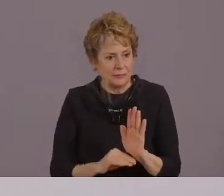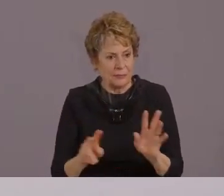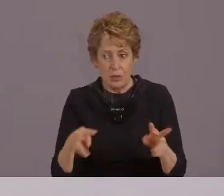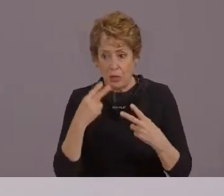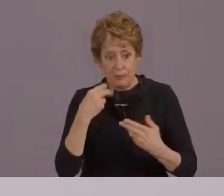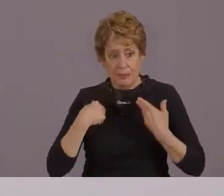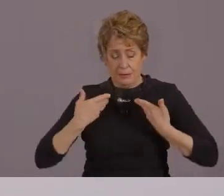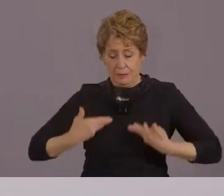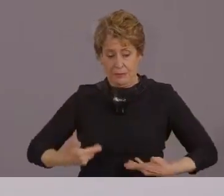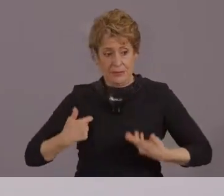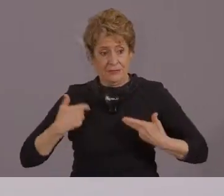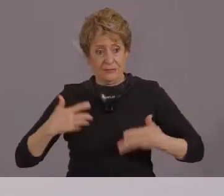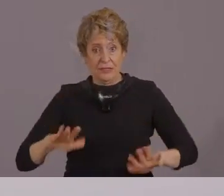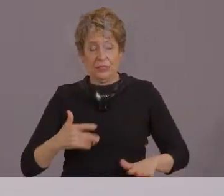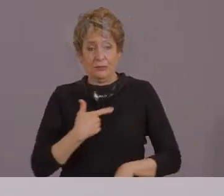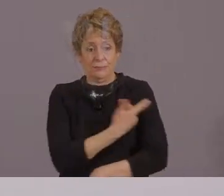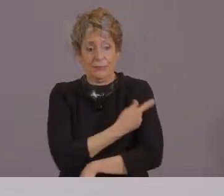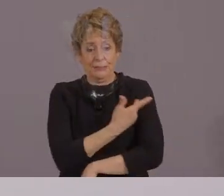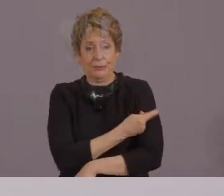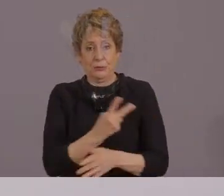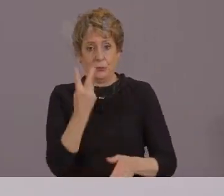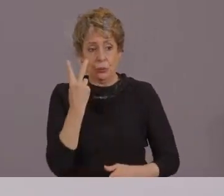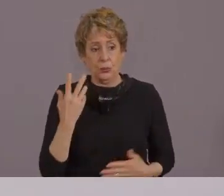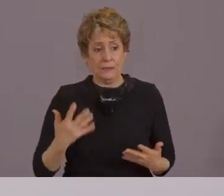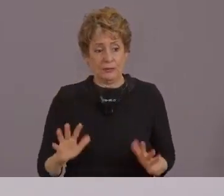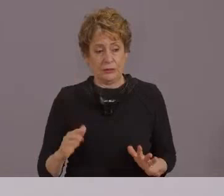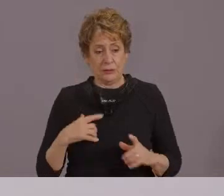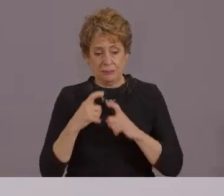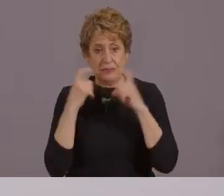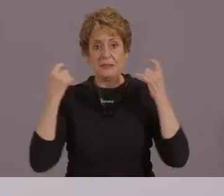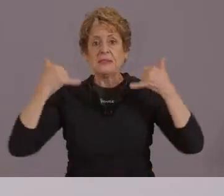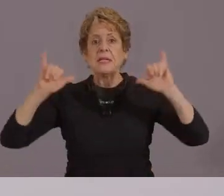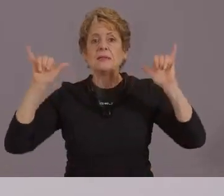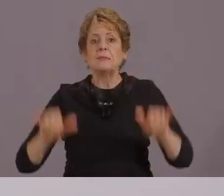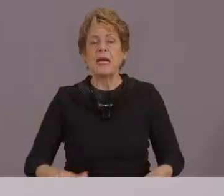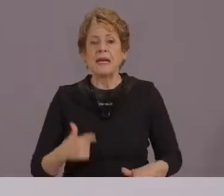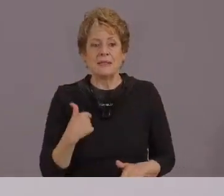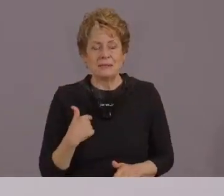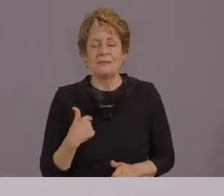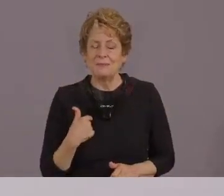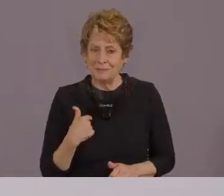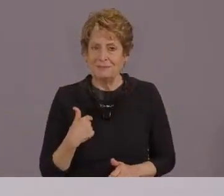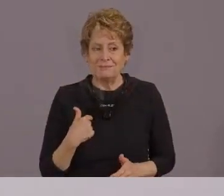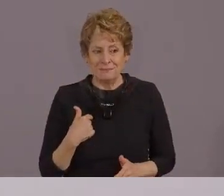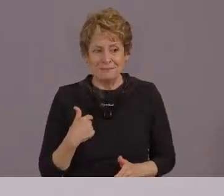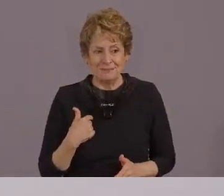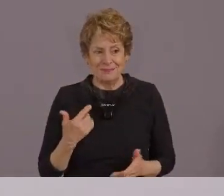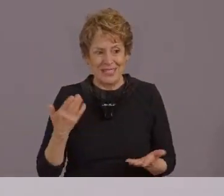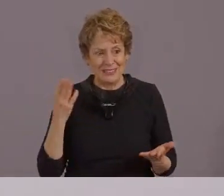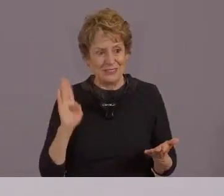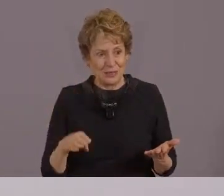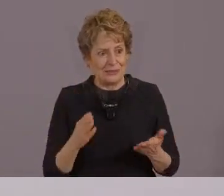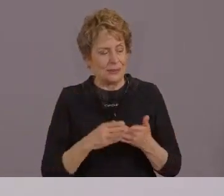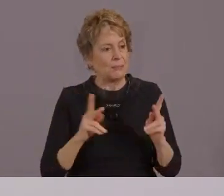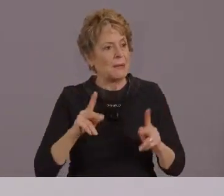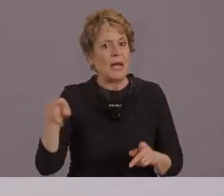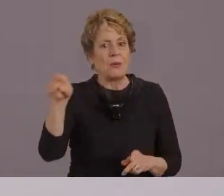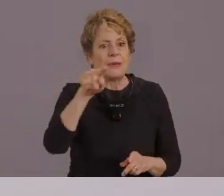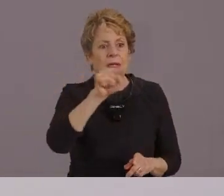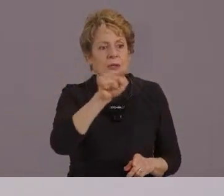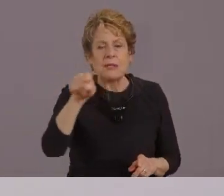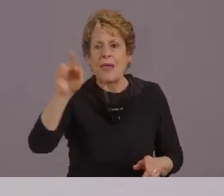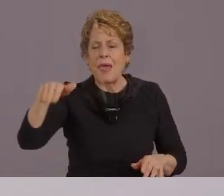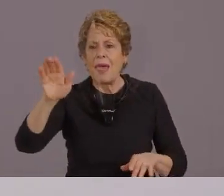live with. Really following those strategies, because I am aware that there are individuals who are not vaccinated who I come into contact